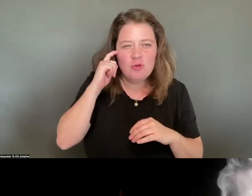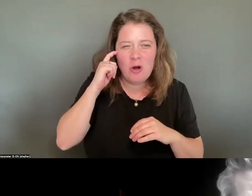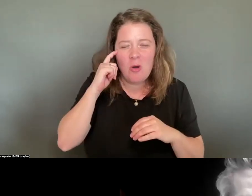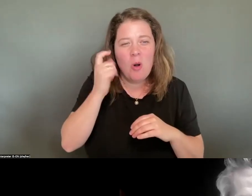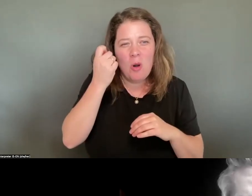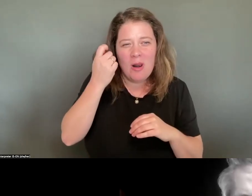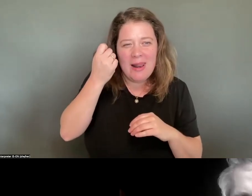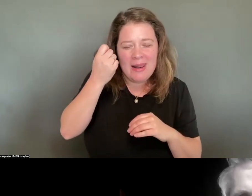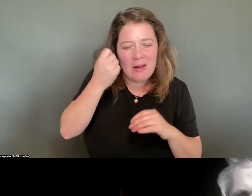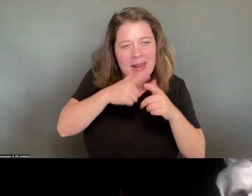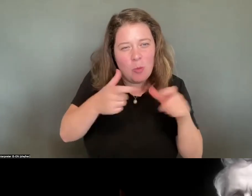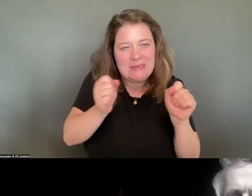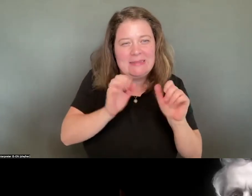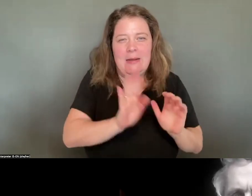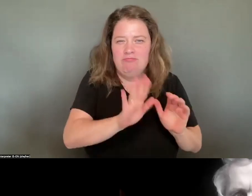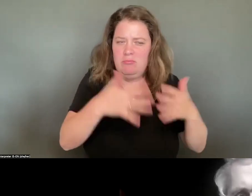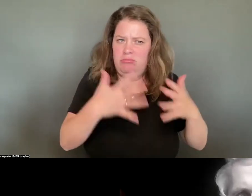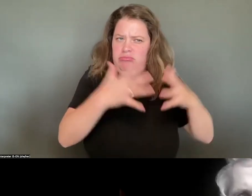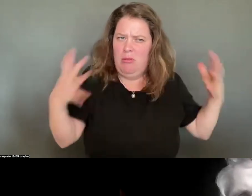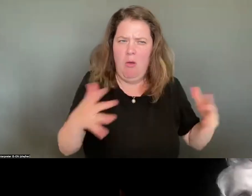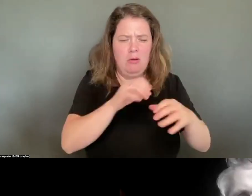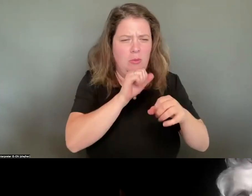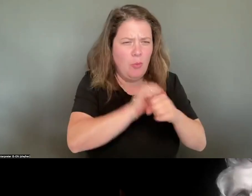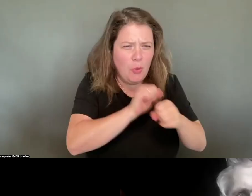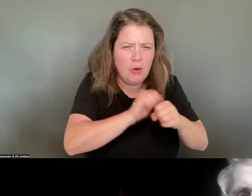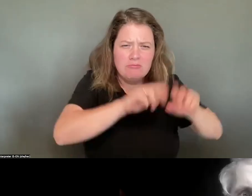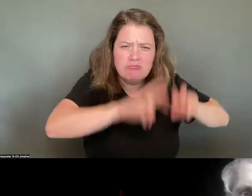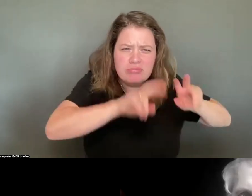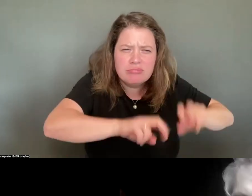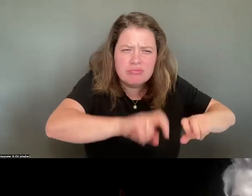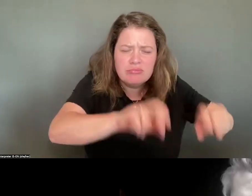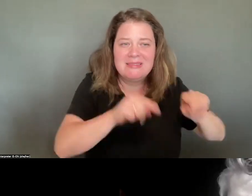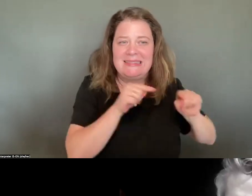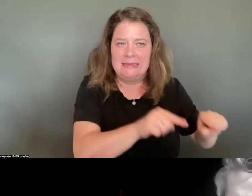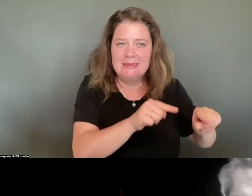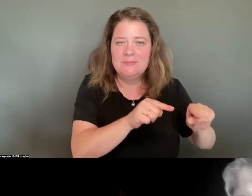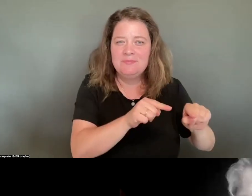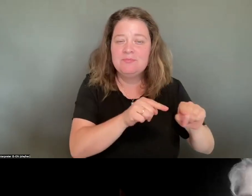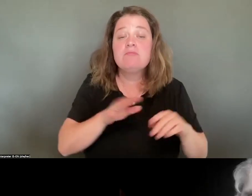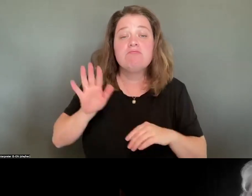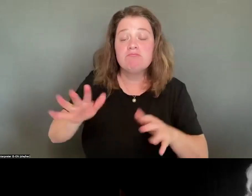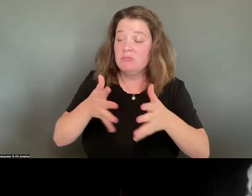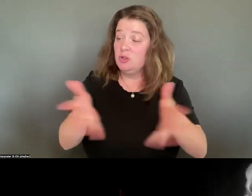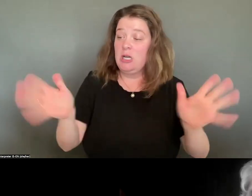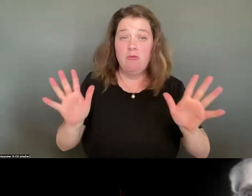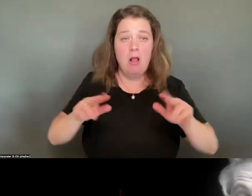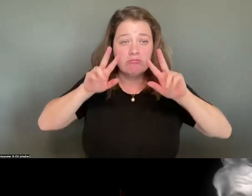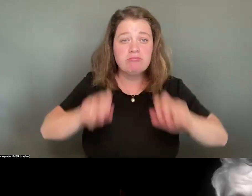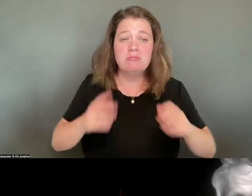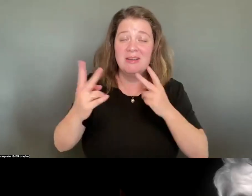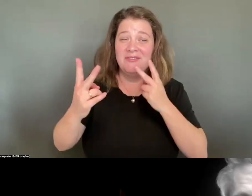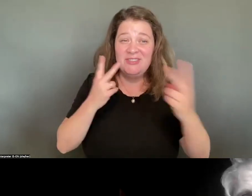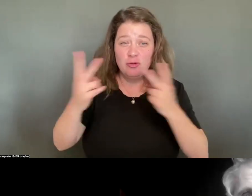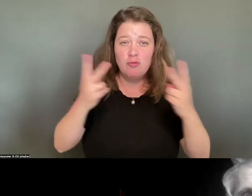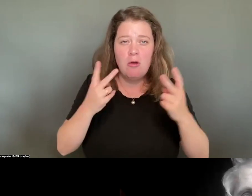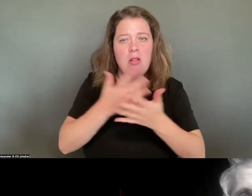there. And Zed's work looks at visual language processing, both in terms of sign language and also